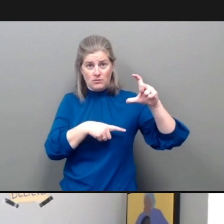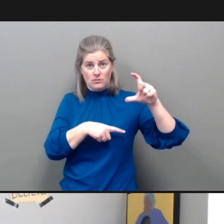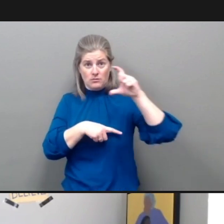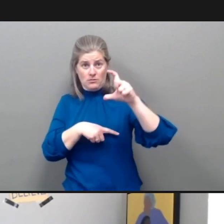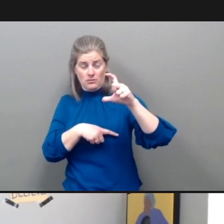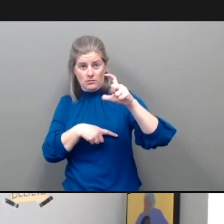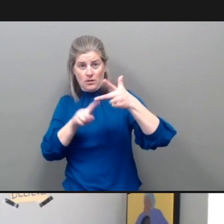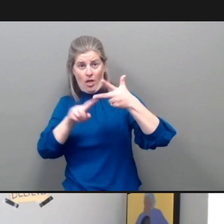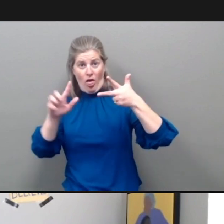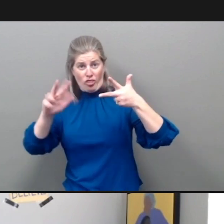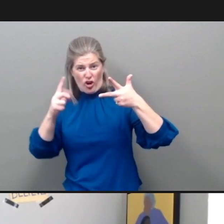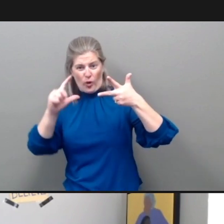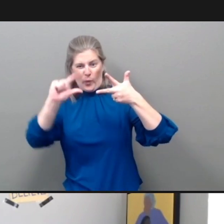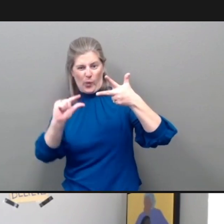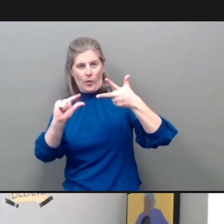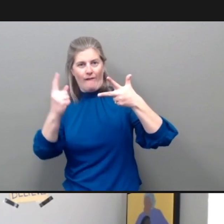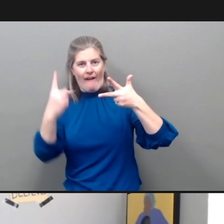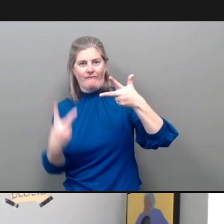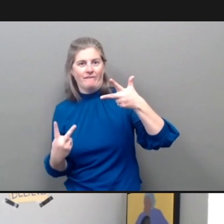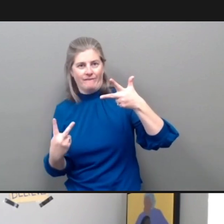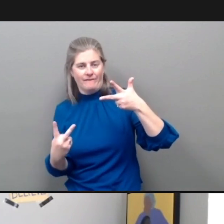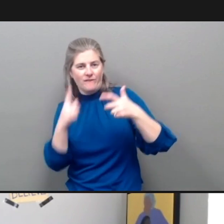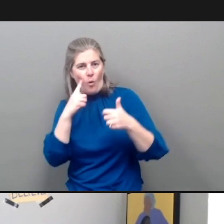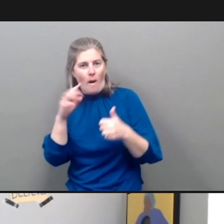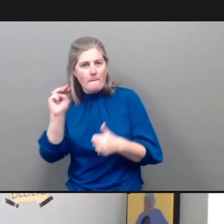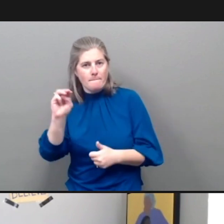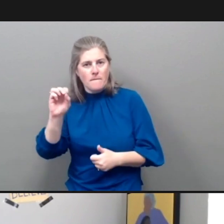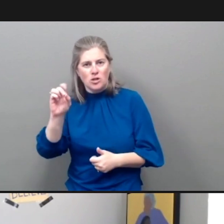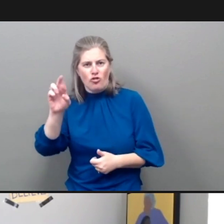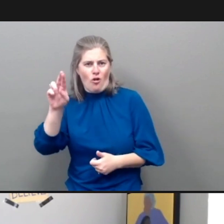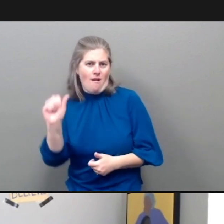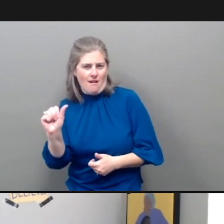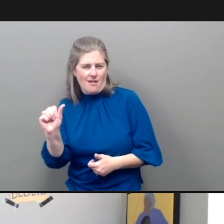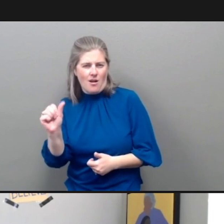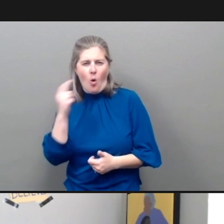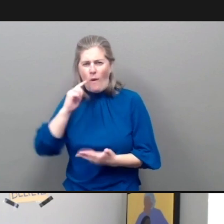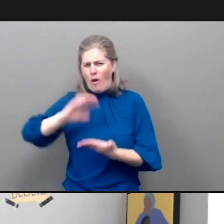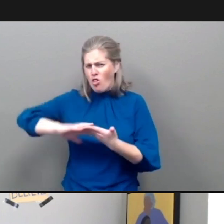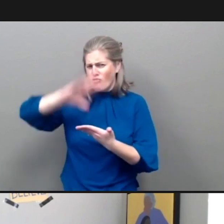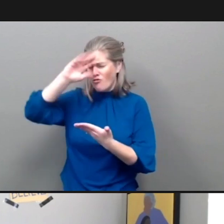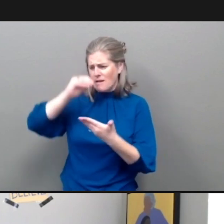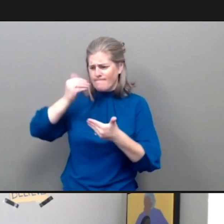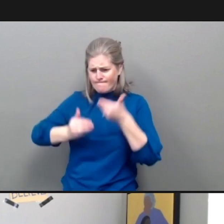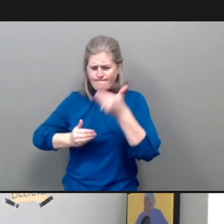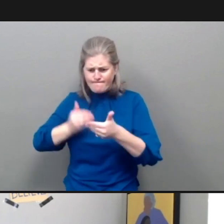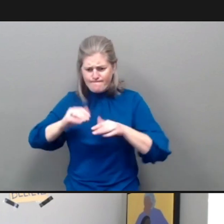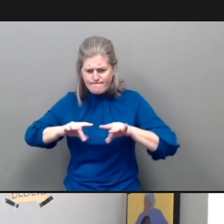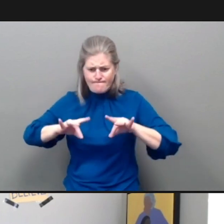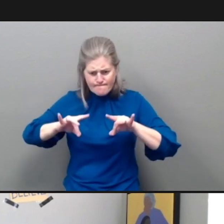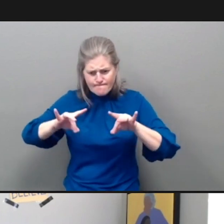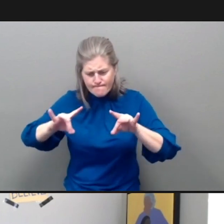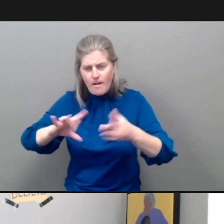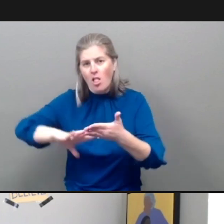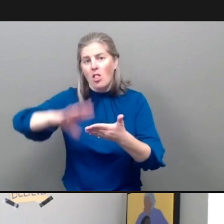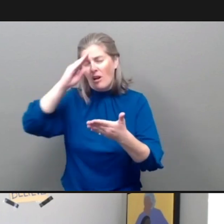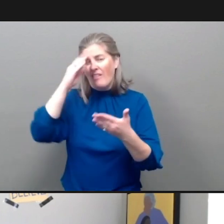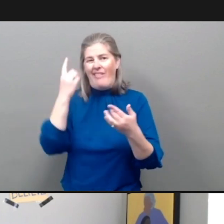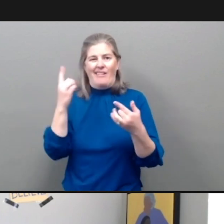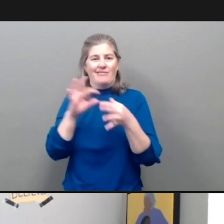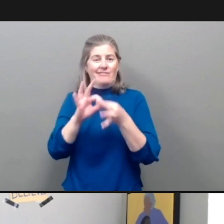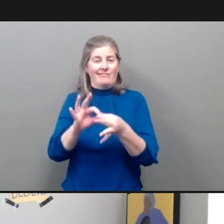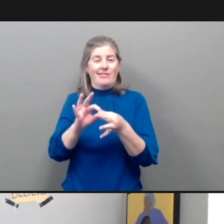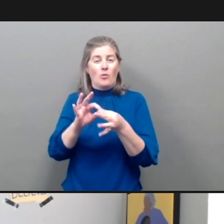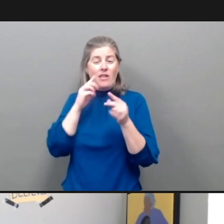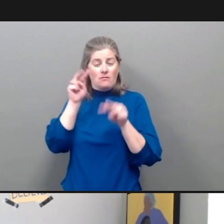shots, one of each of the first 2 shots. So I think we're learning as we go, but the effectiveness is impressive,